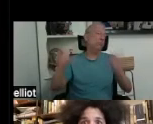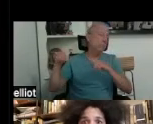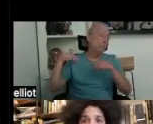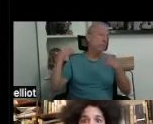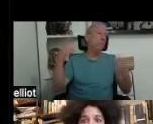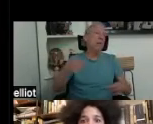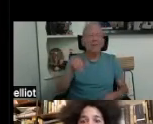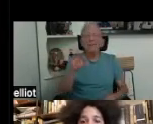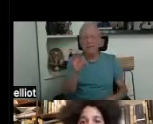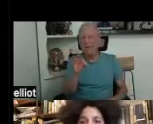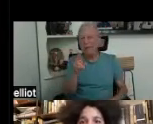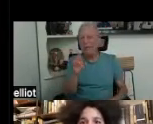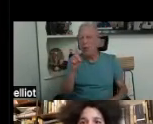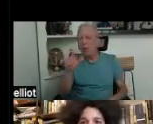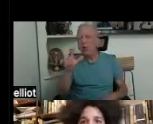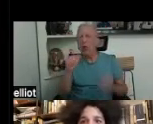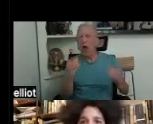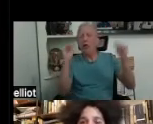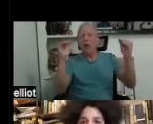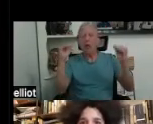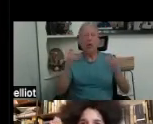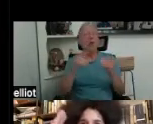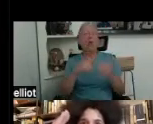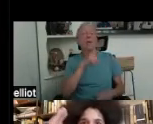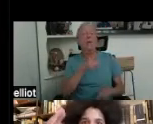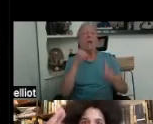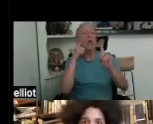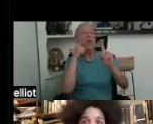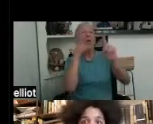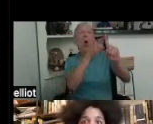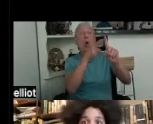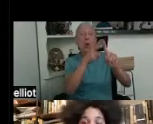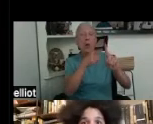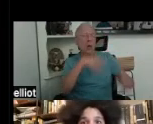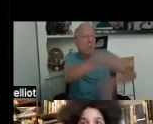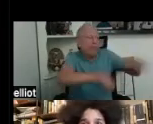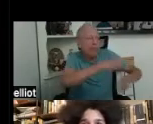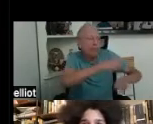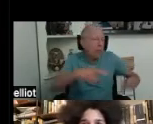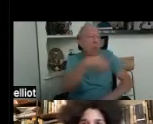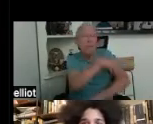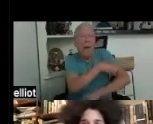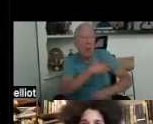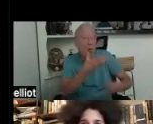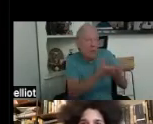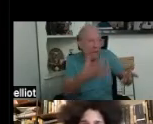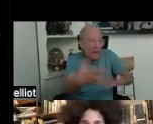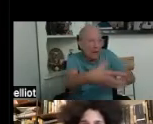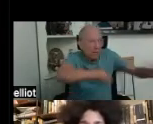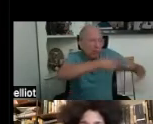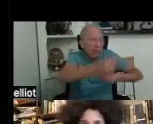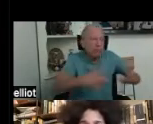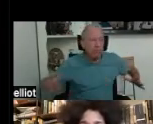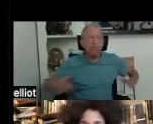feudal hierarchies with centralization of power at the top. So, fair warning, in